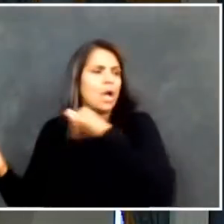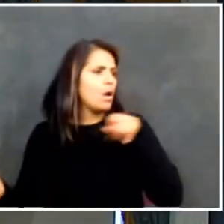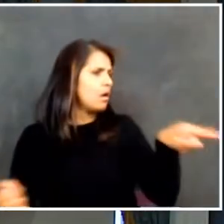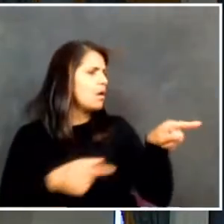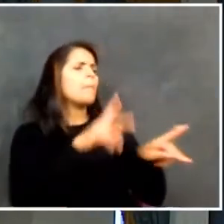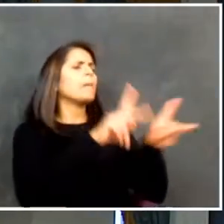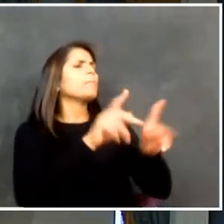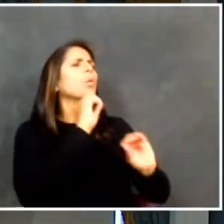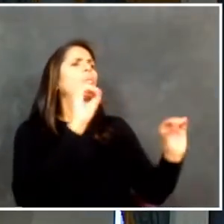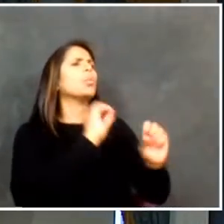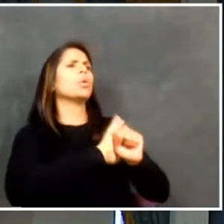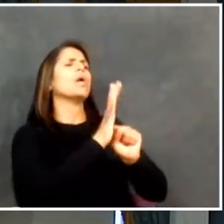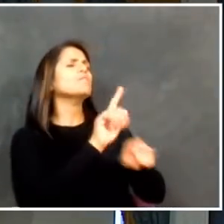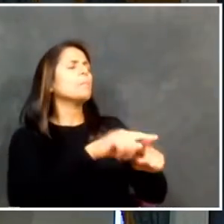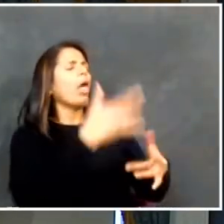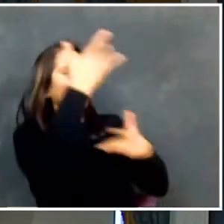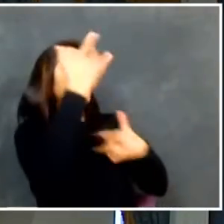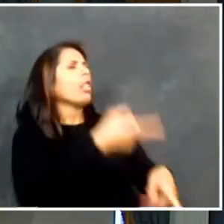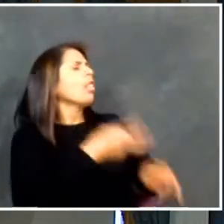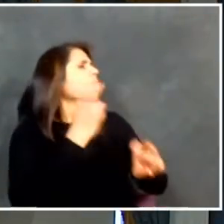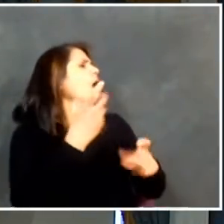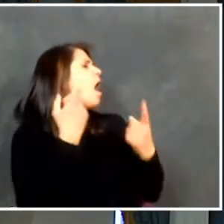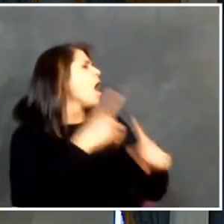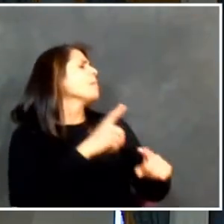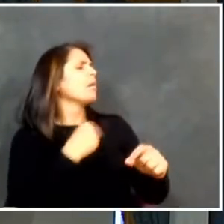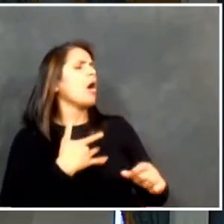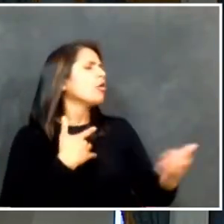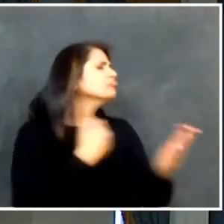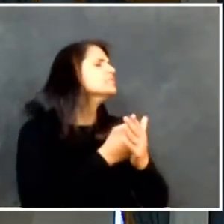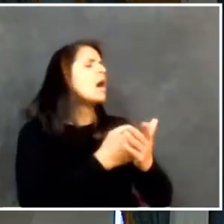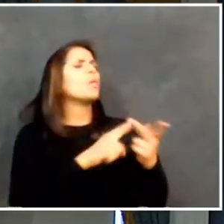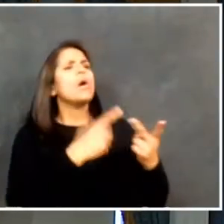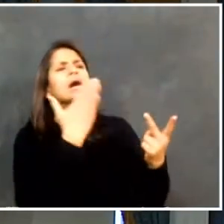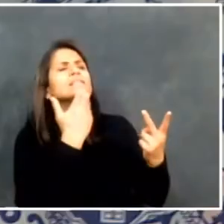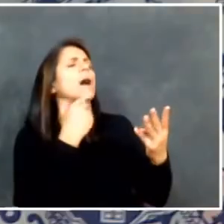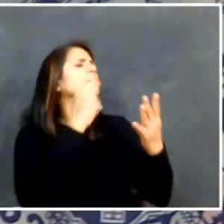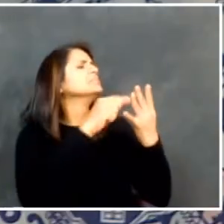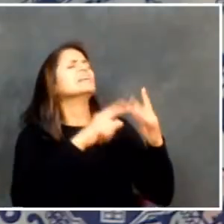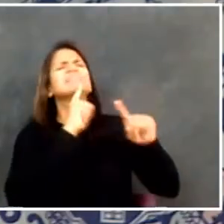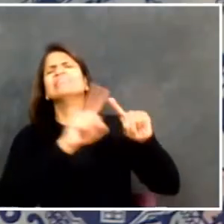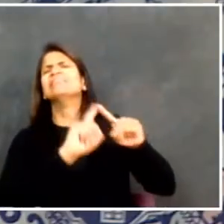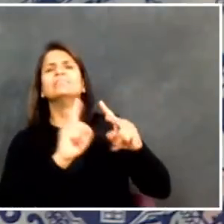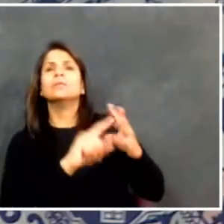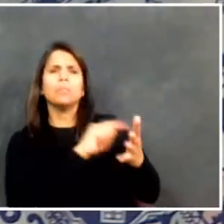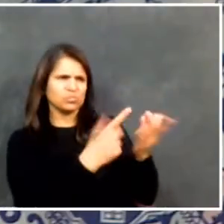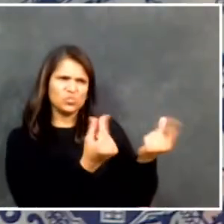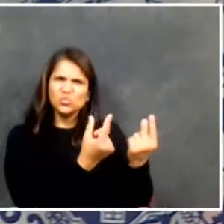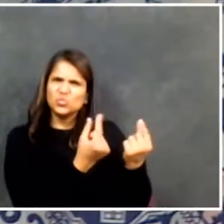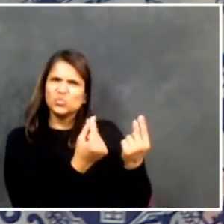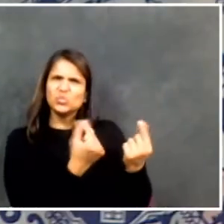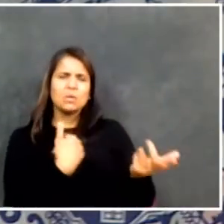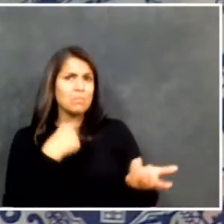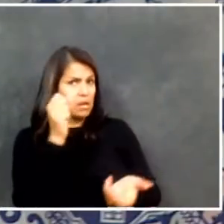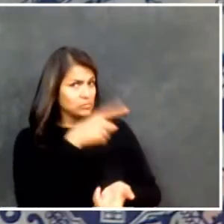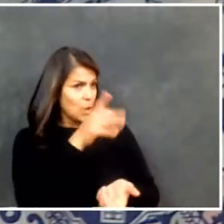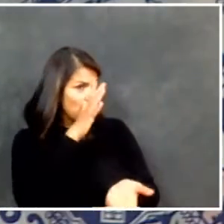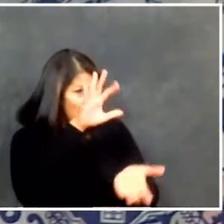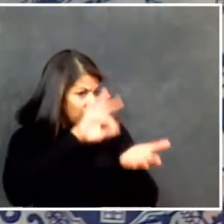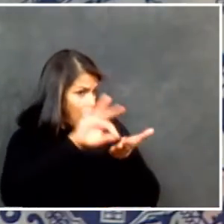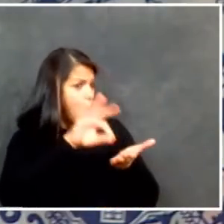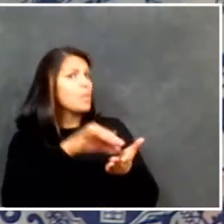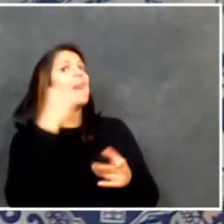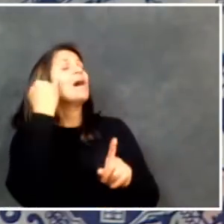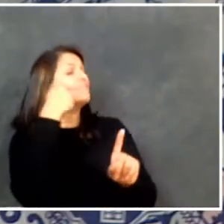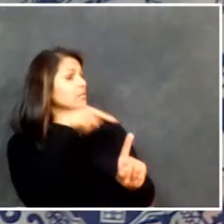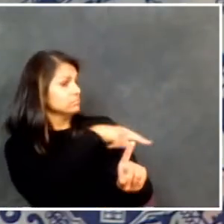as a result. Is the city doing any kind of tracking for that? Okay, let me give you a couple of responses and then turn to Xiris